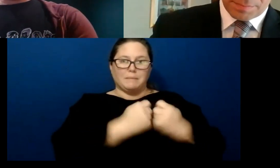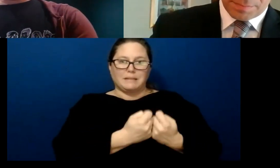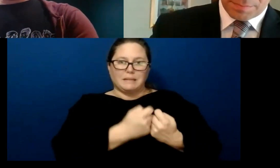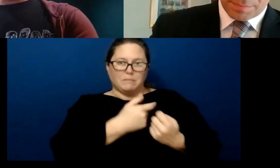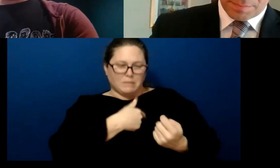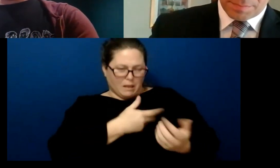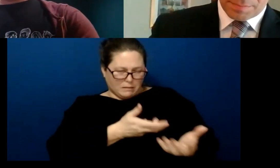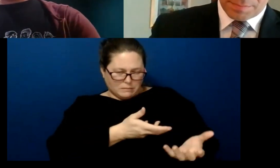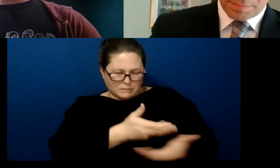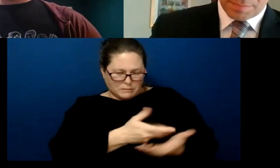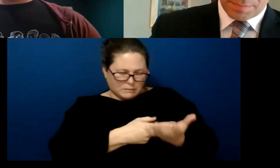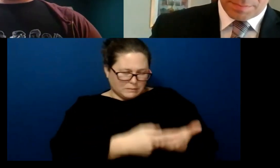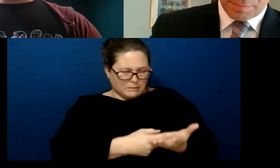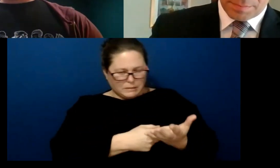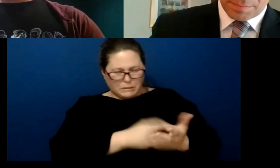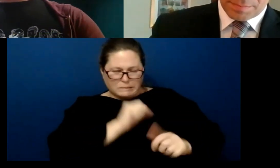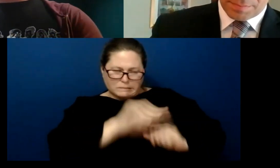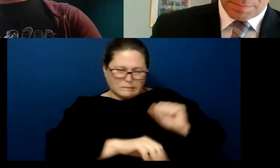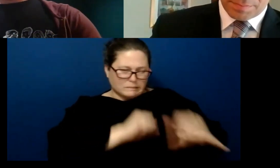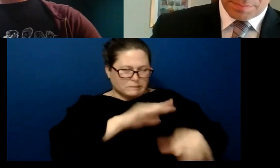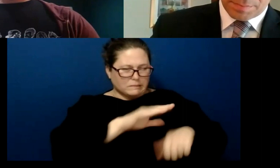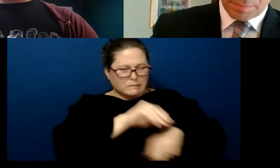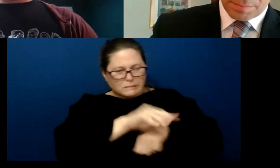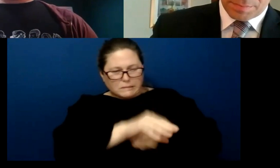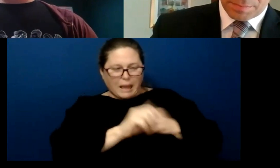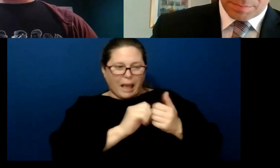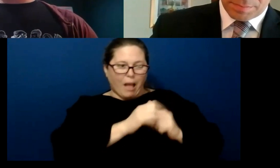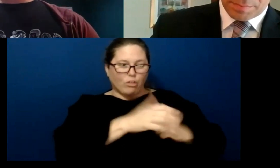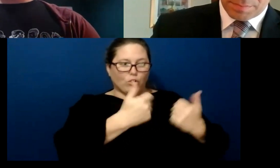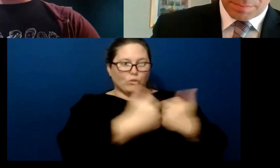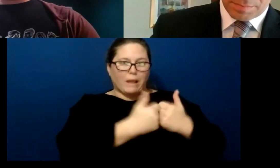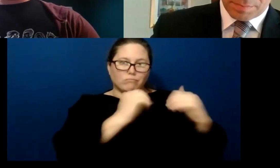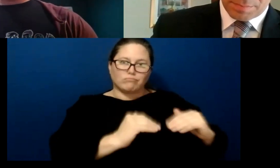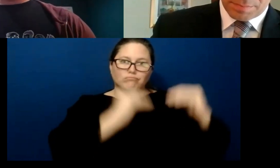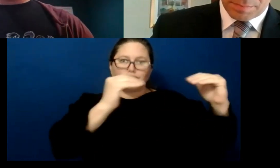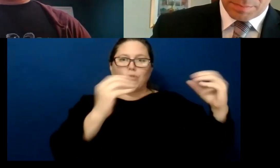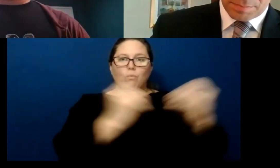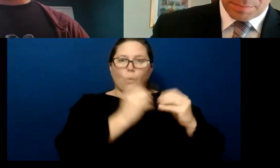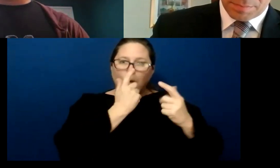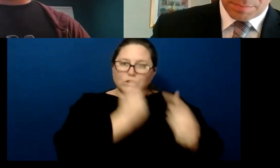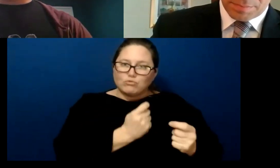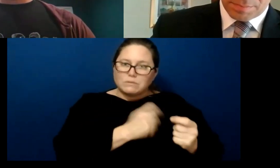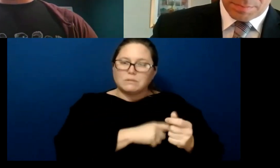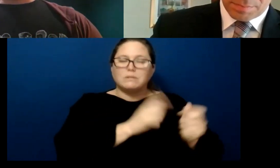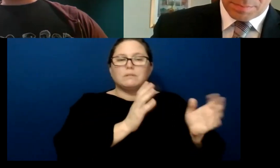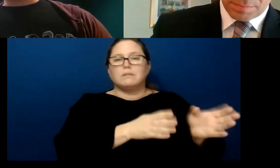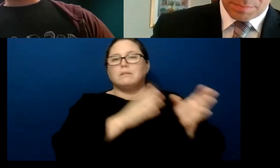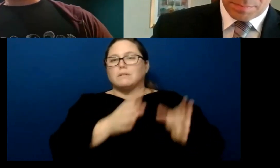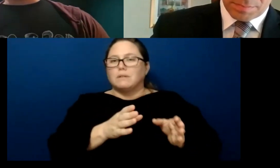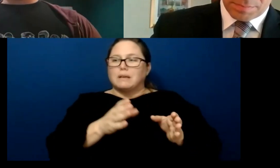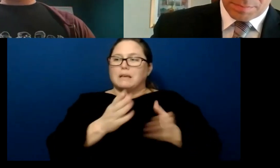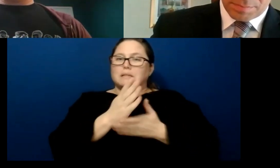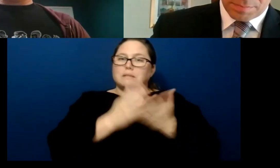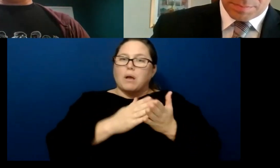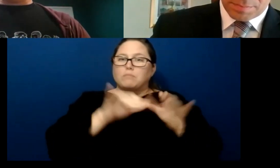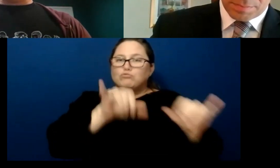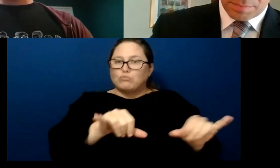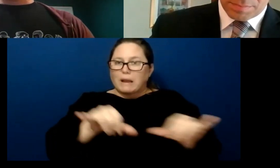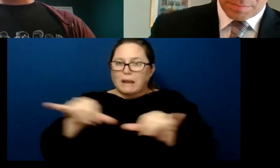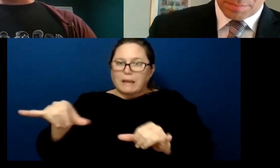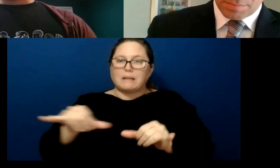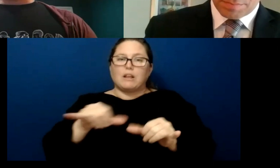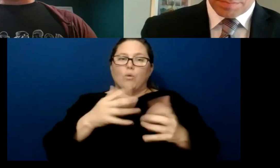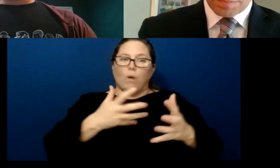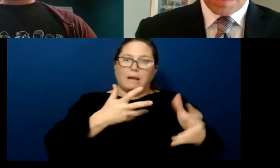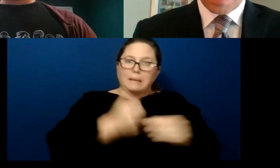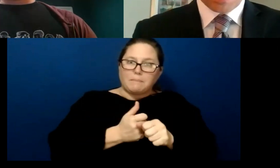out ways to make their games more interesting to people, to make sure that their games keep up with certain trends and certain preferences